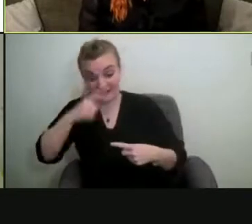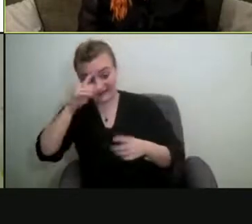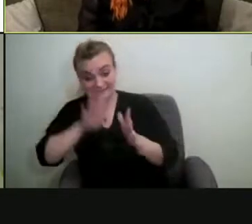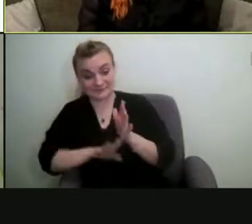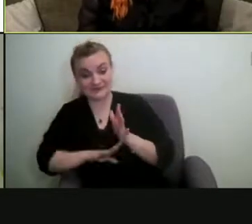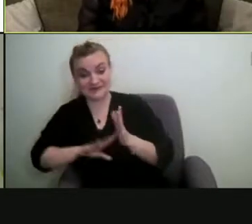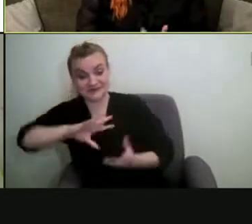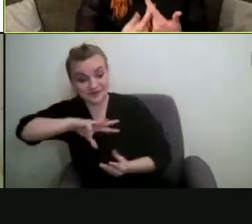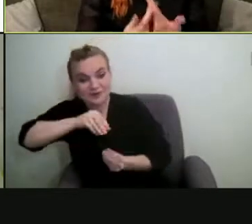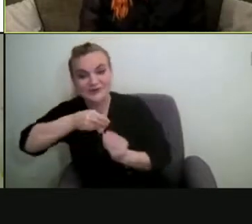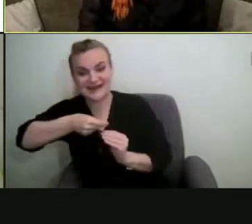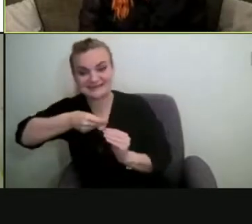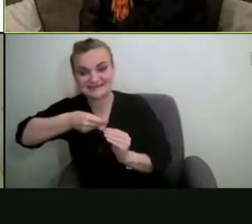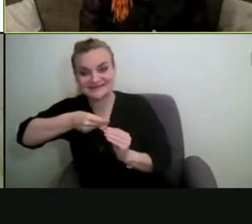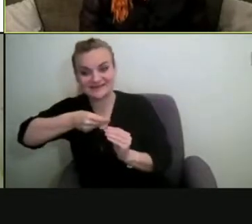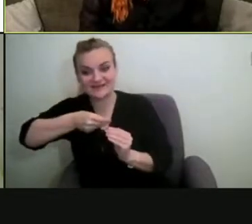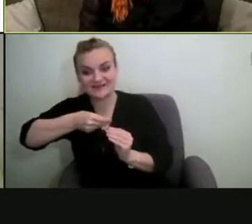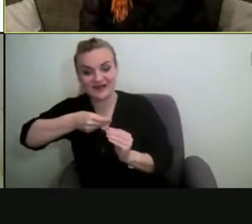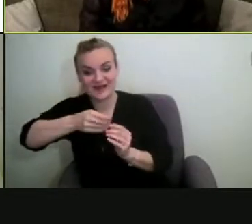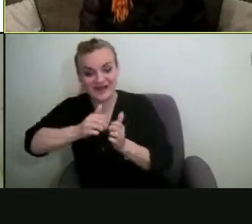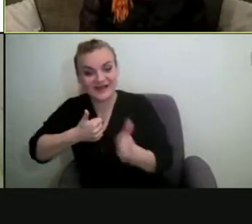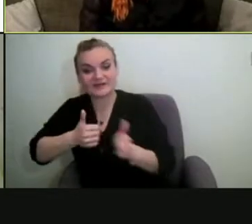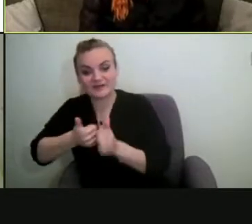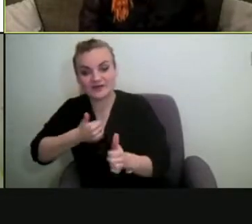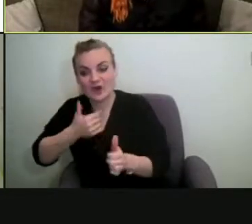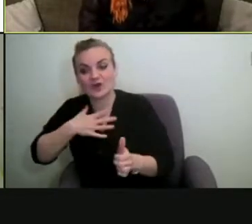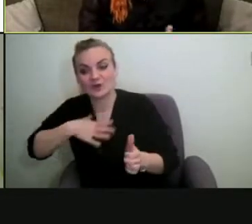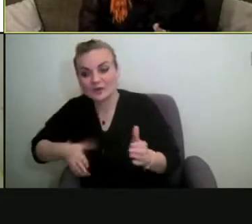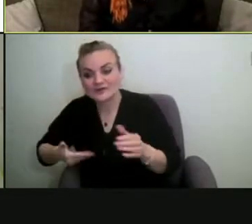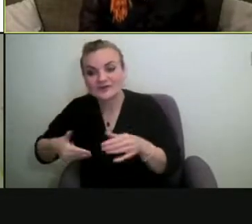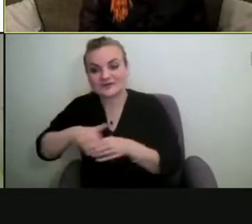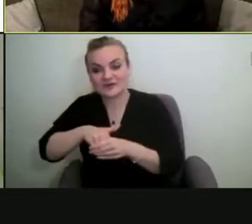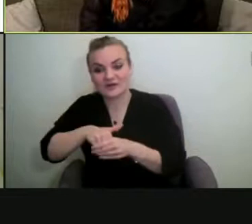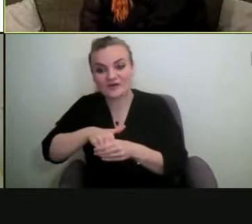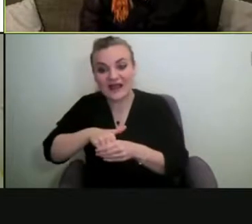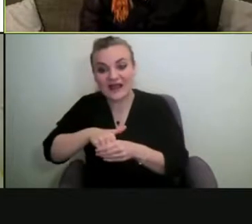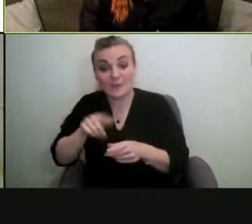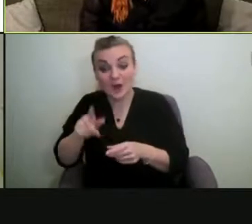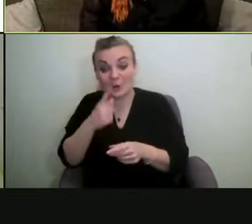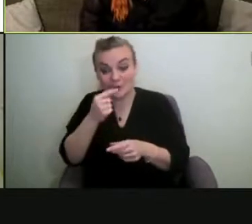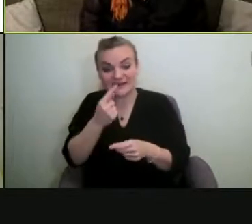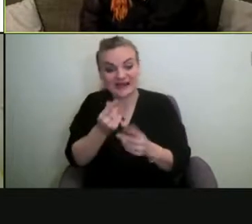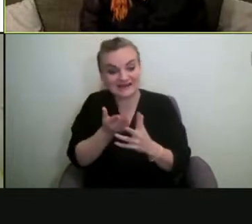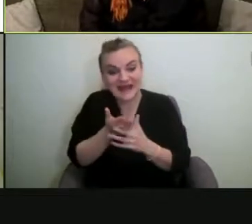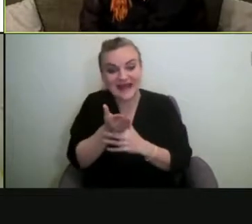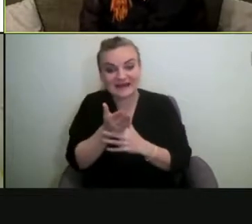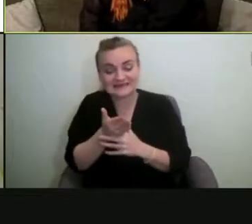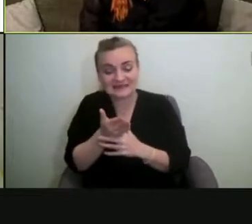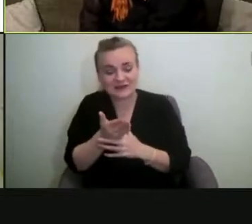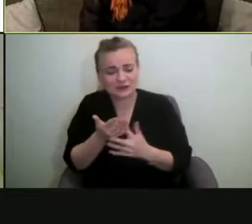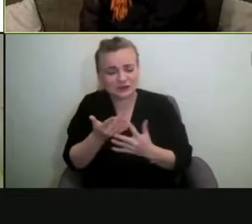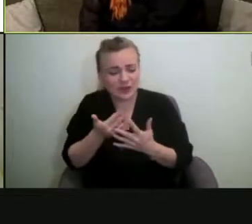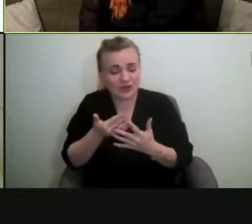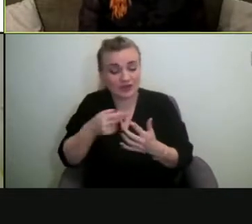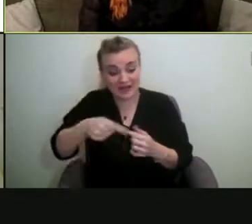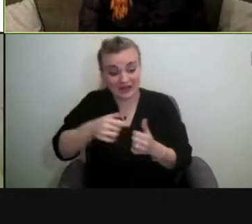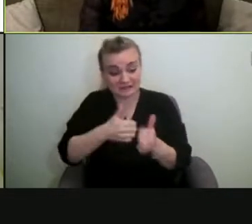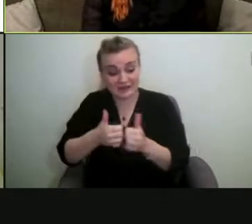many things, that assets that we have as people who are neurodivergent that can offer so much to the creative